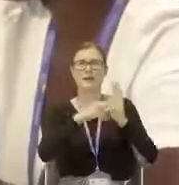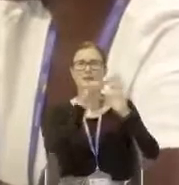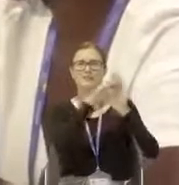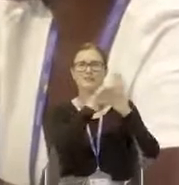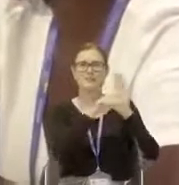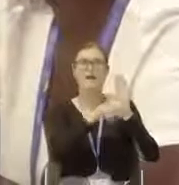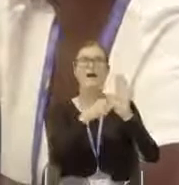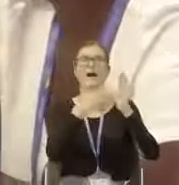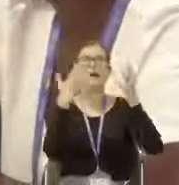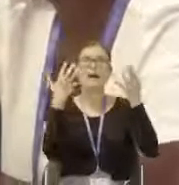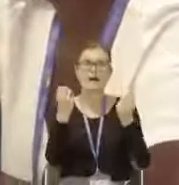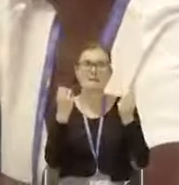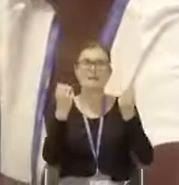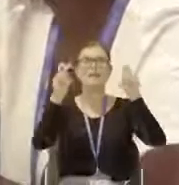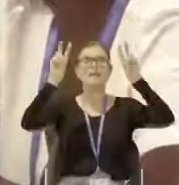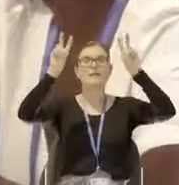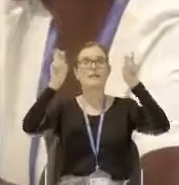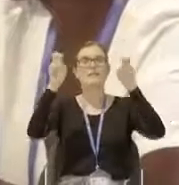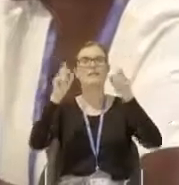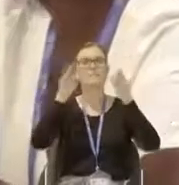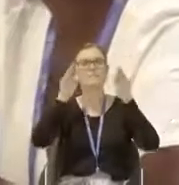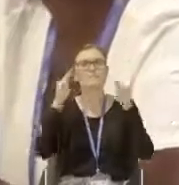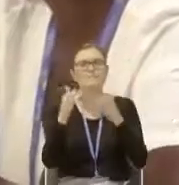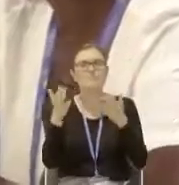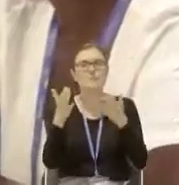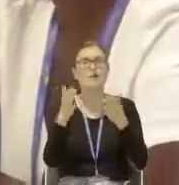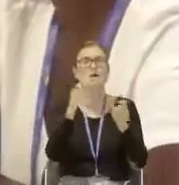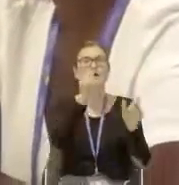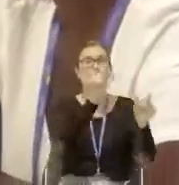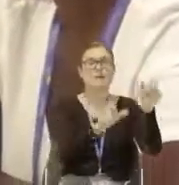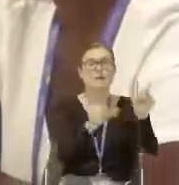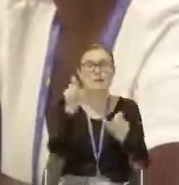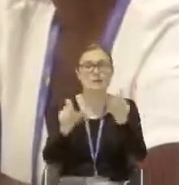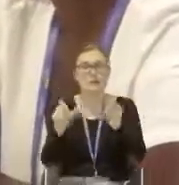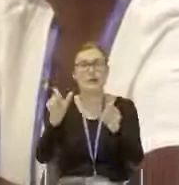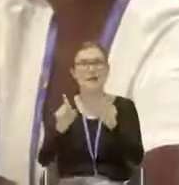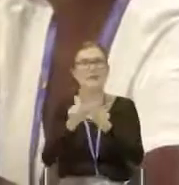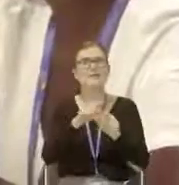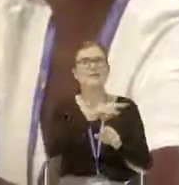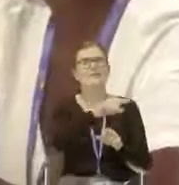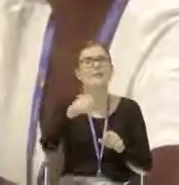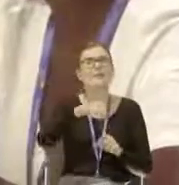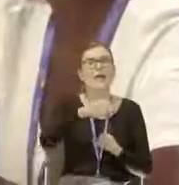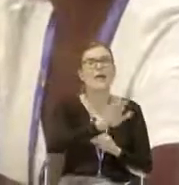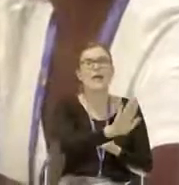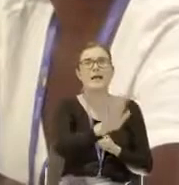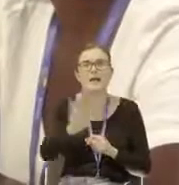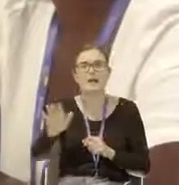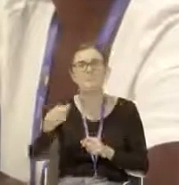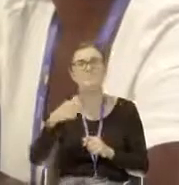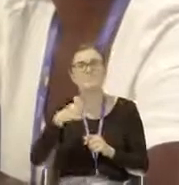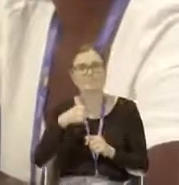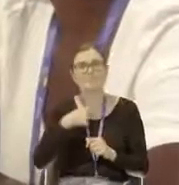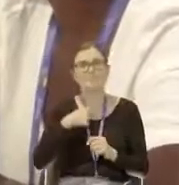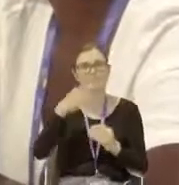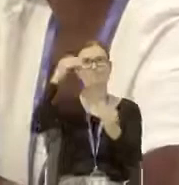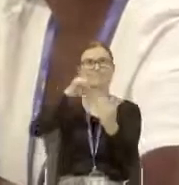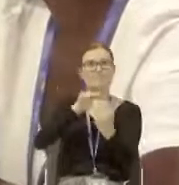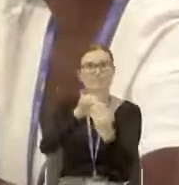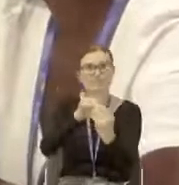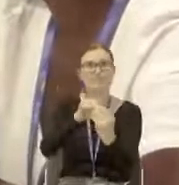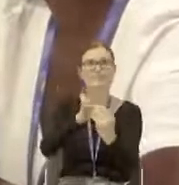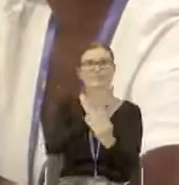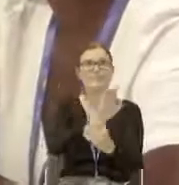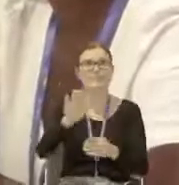are and the extent to which they perform the services that the state should perform,